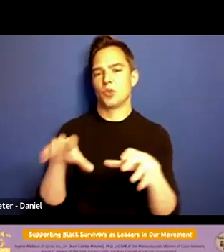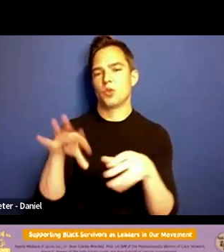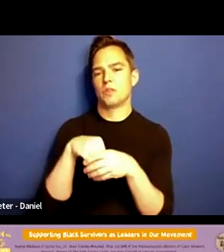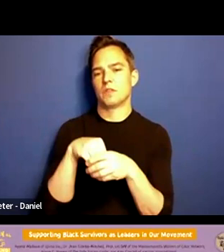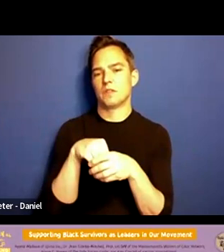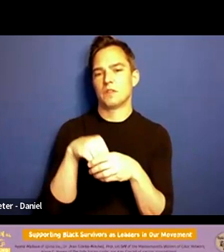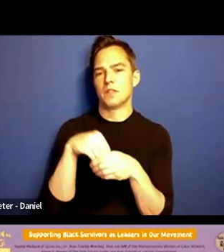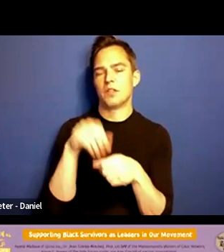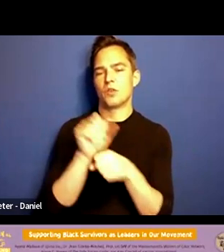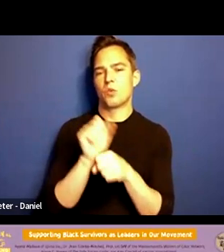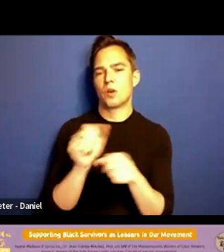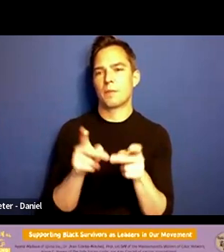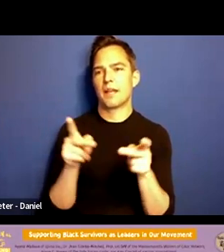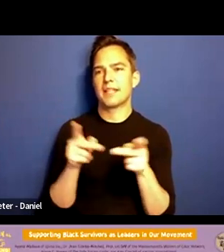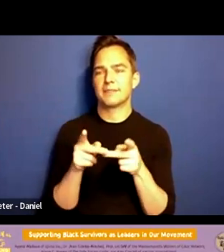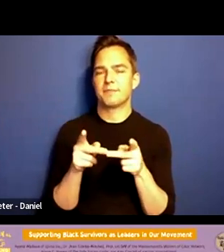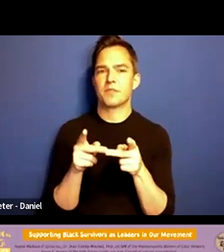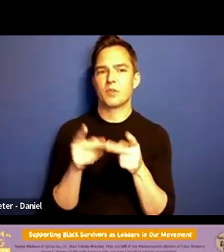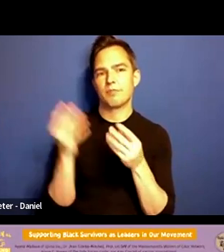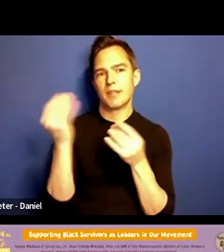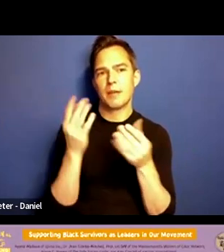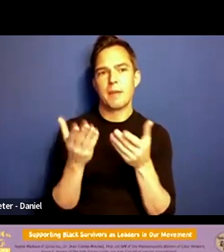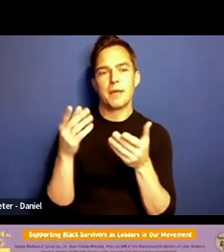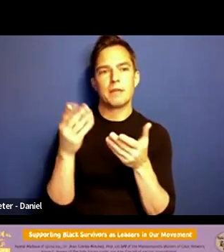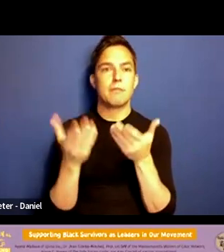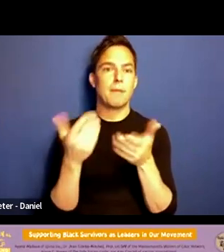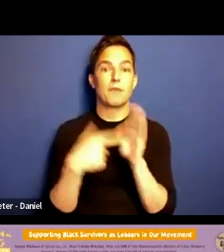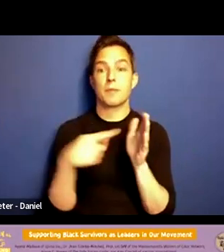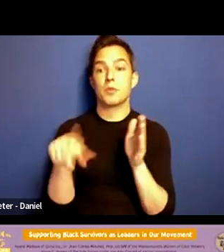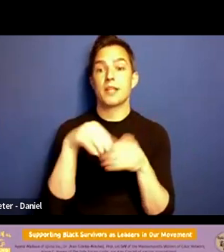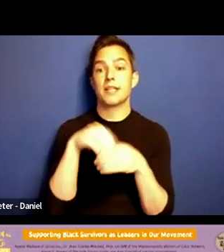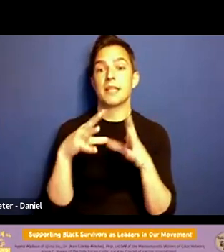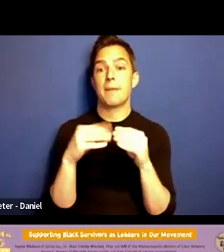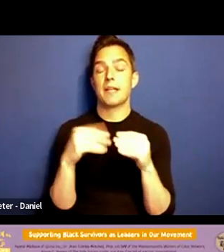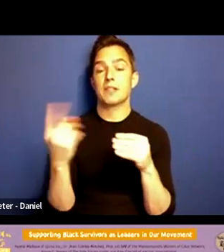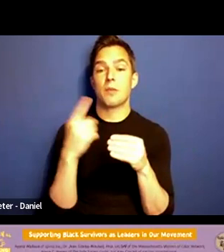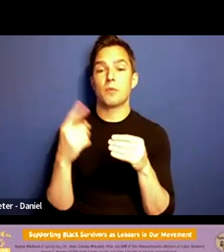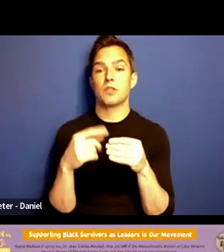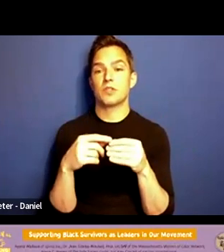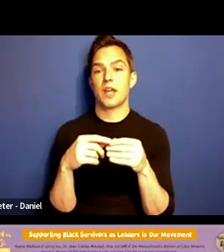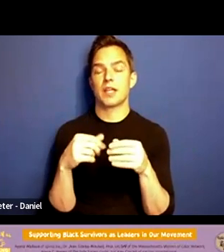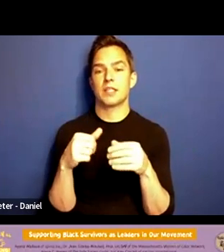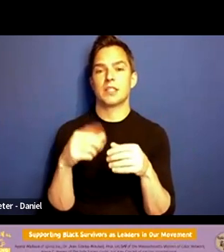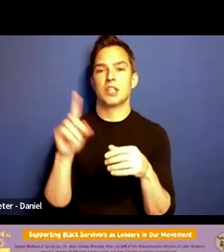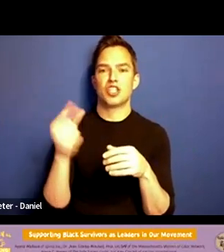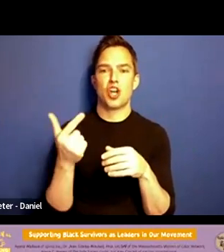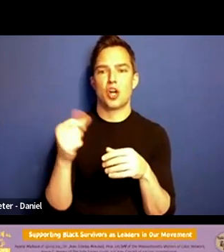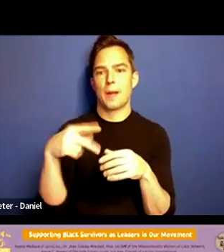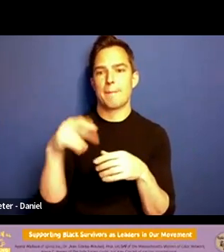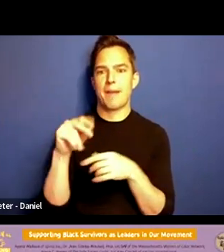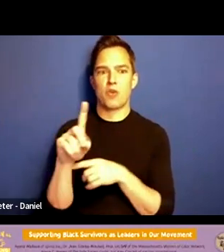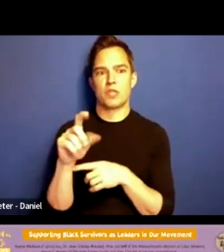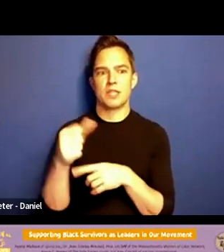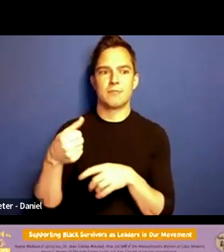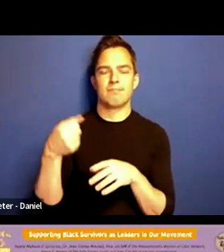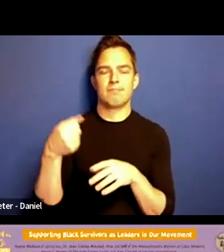in the workplace. So I think about maybe you're in a meeting, right? And someone is getting dogpiled on in the meeting. You should be